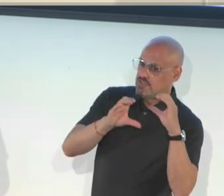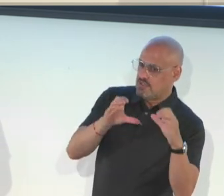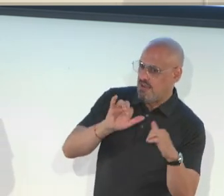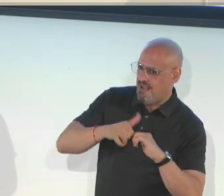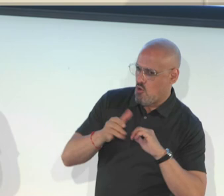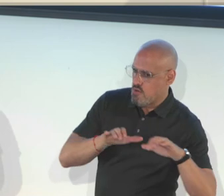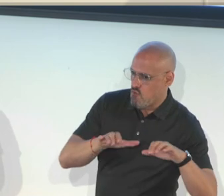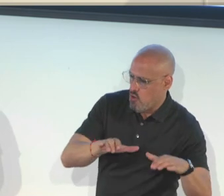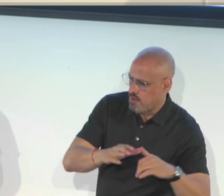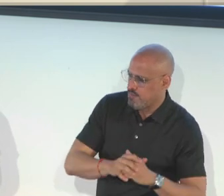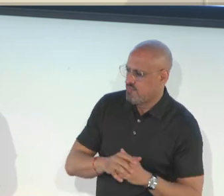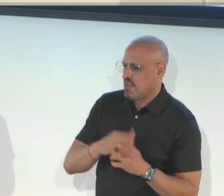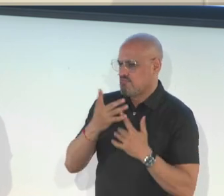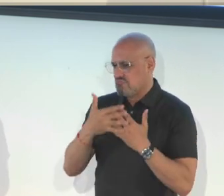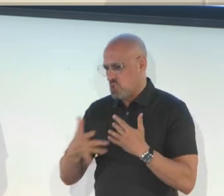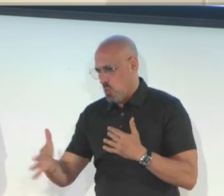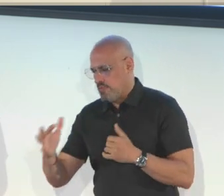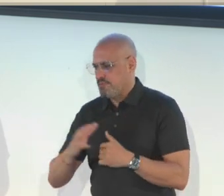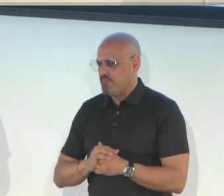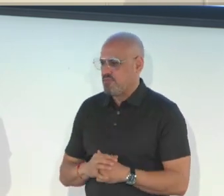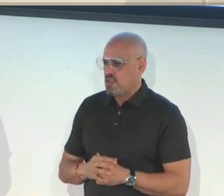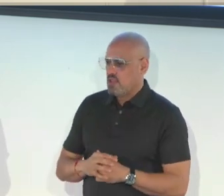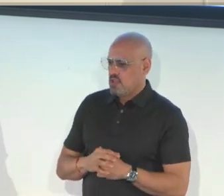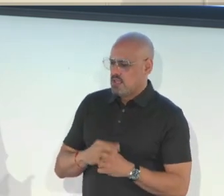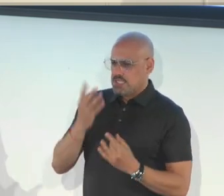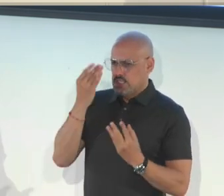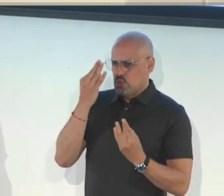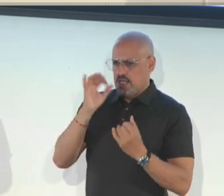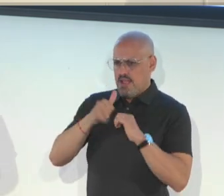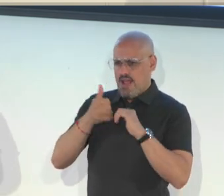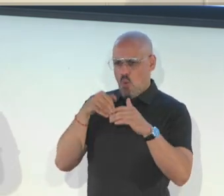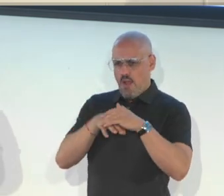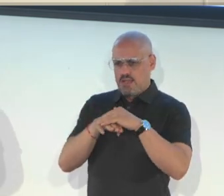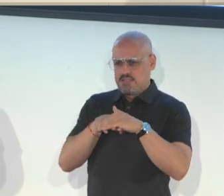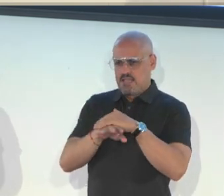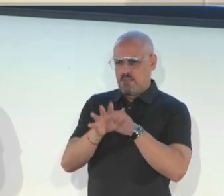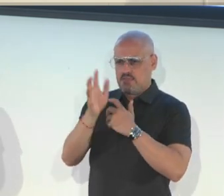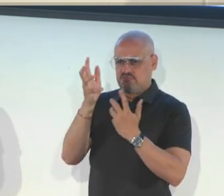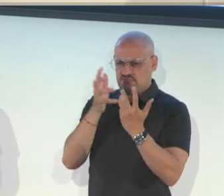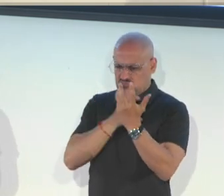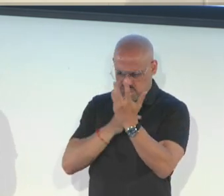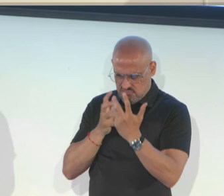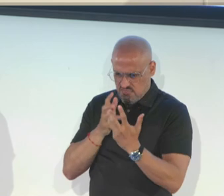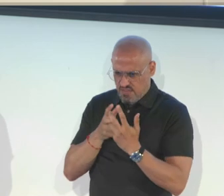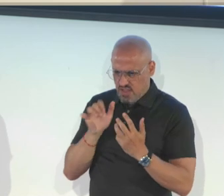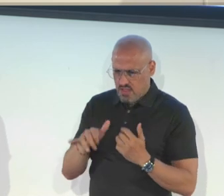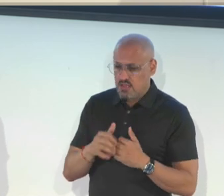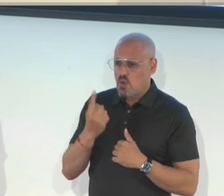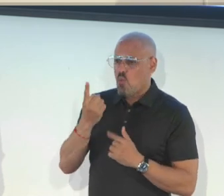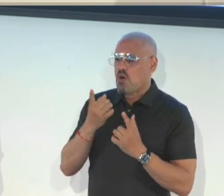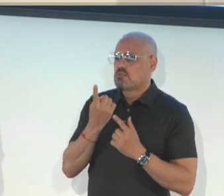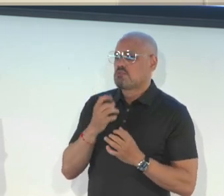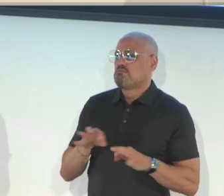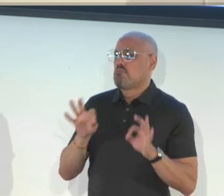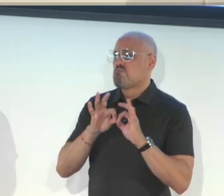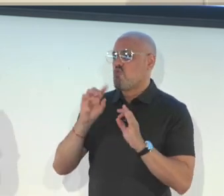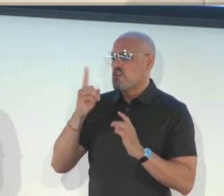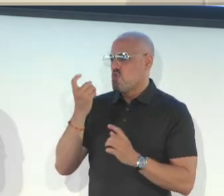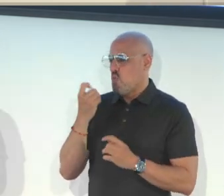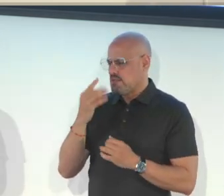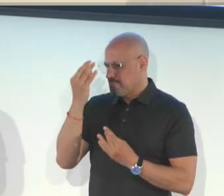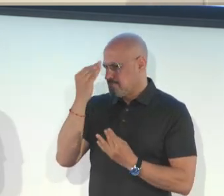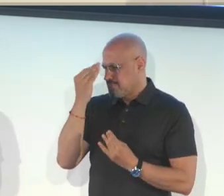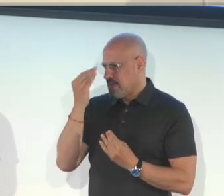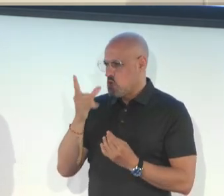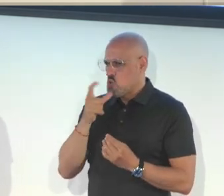performing, and so on. So thinking about how accessibility fits into all of this, one of the key questions that I'm thinking about right now is